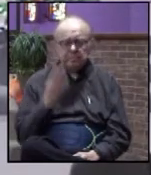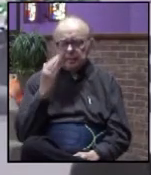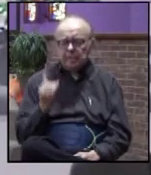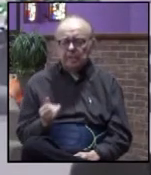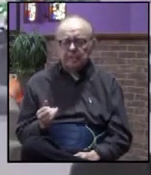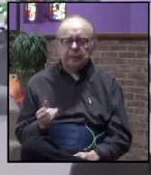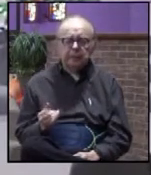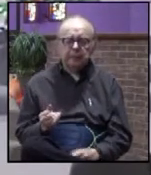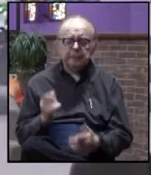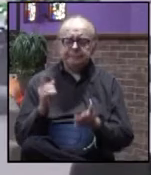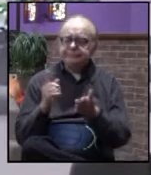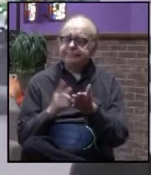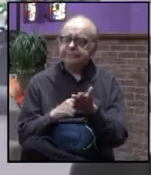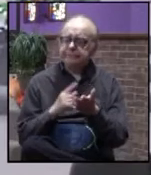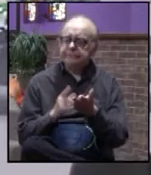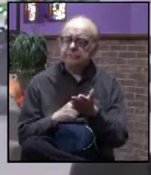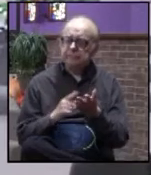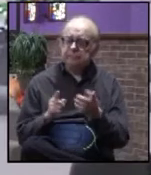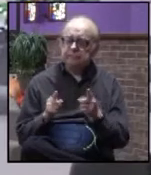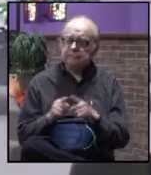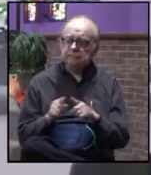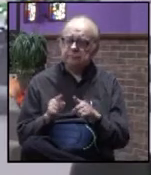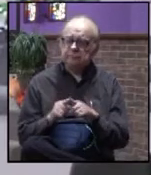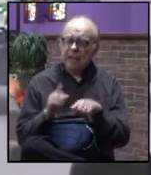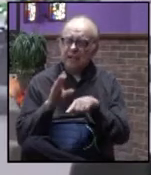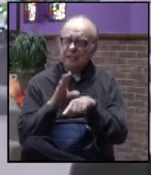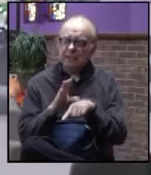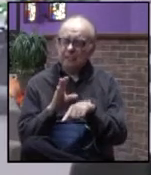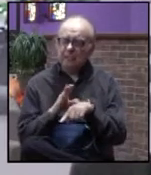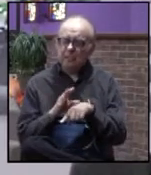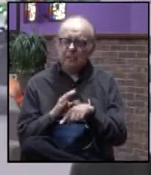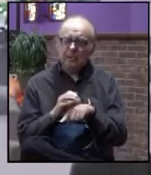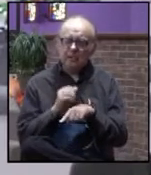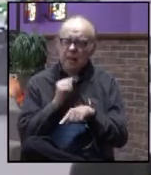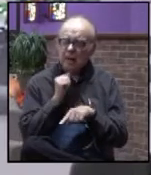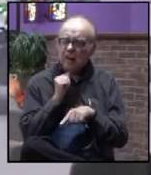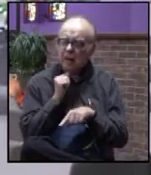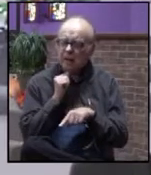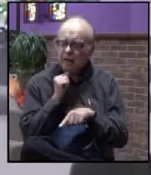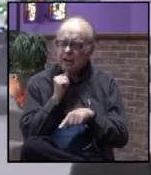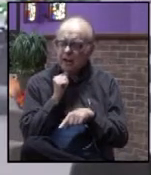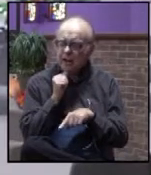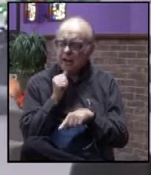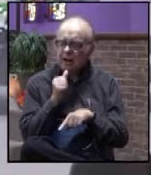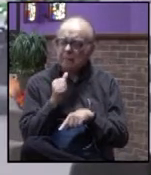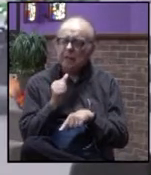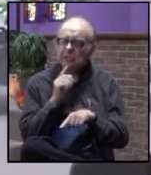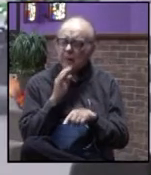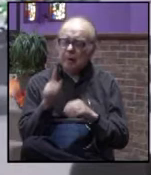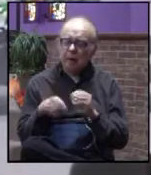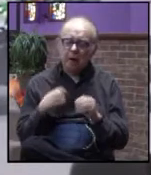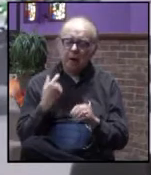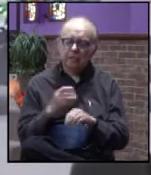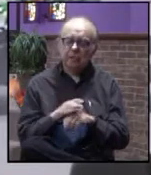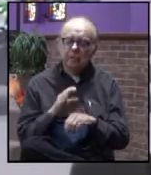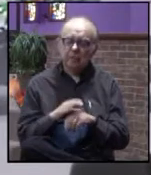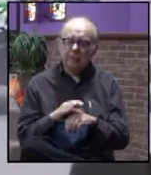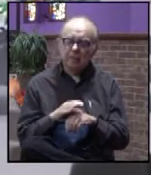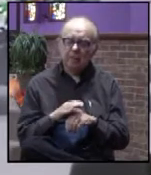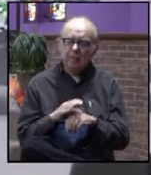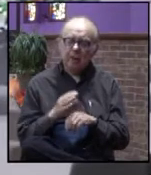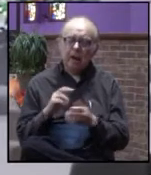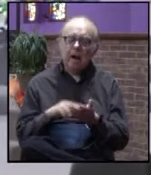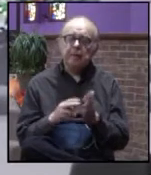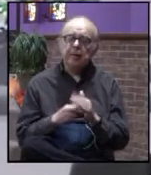Because sometimes as a church, and I'm not talking Calvary, okay? I'm talking about the body of